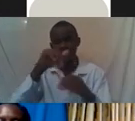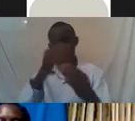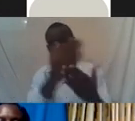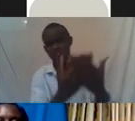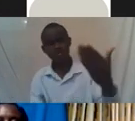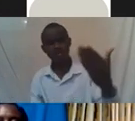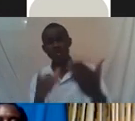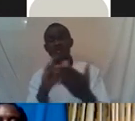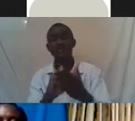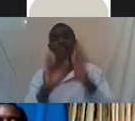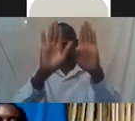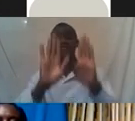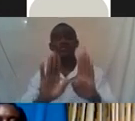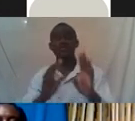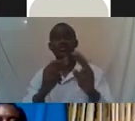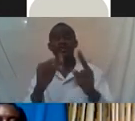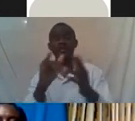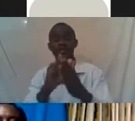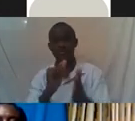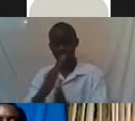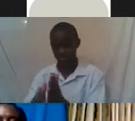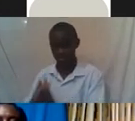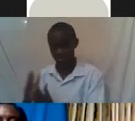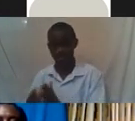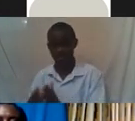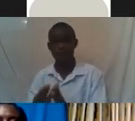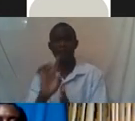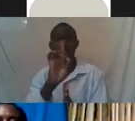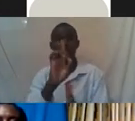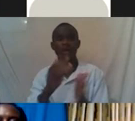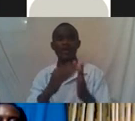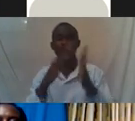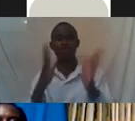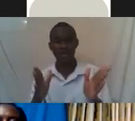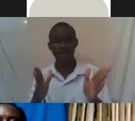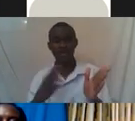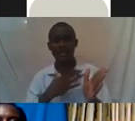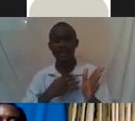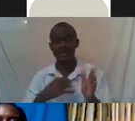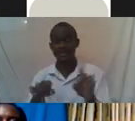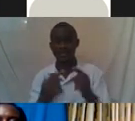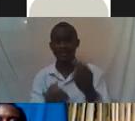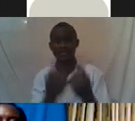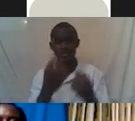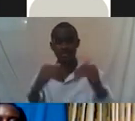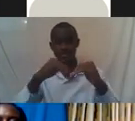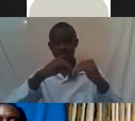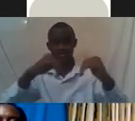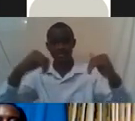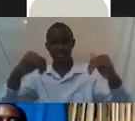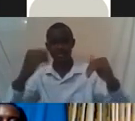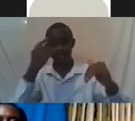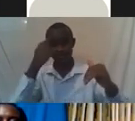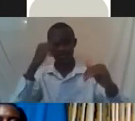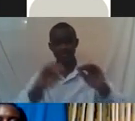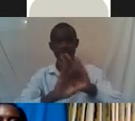is very important that the process, one, be opened up, and that issues be separated for clarity.